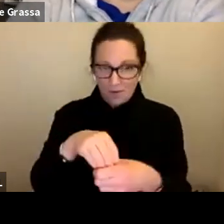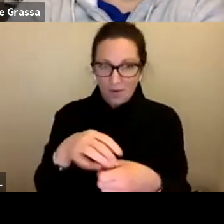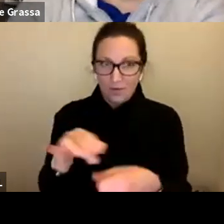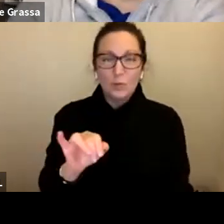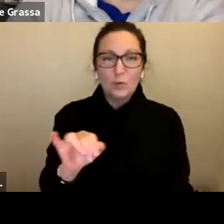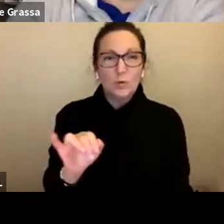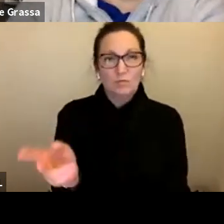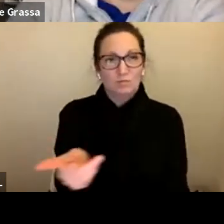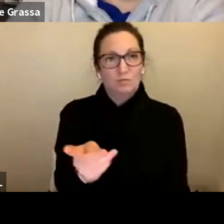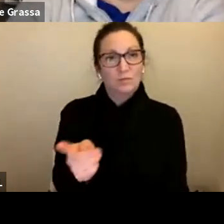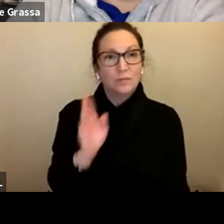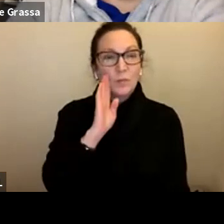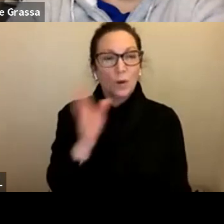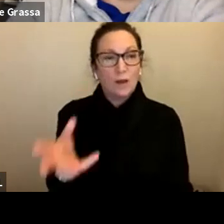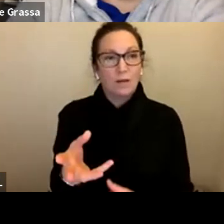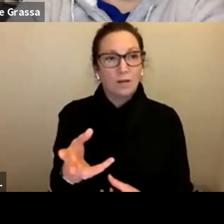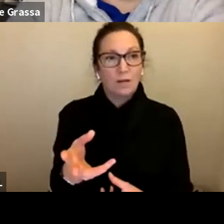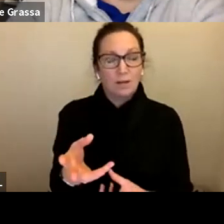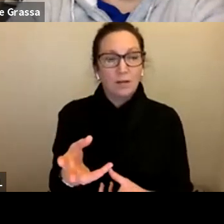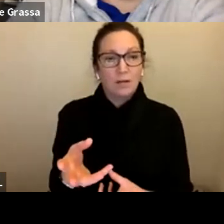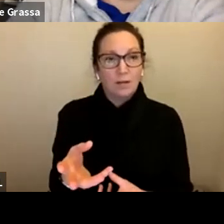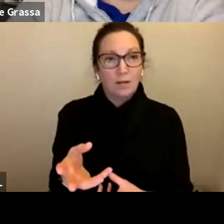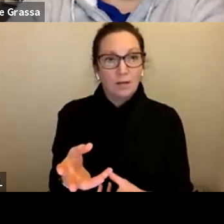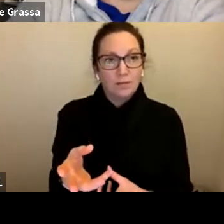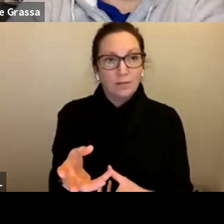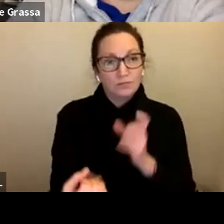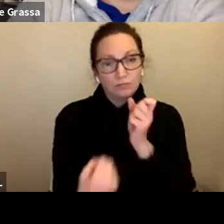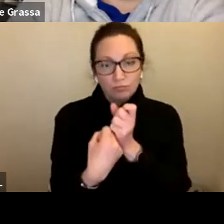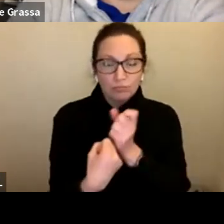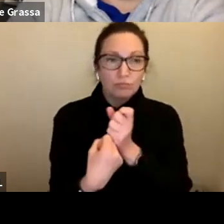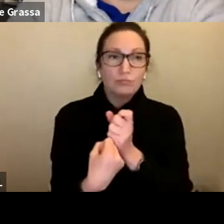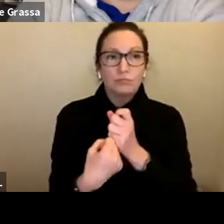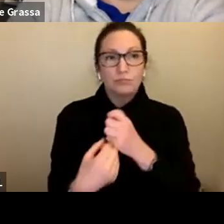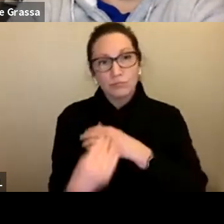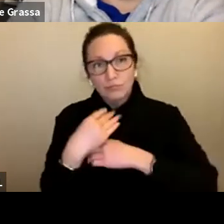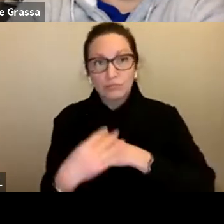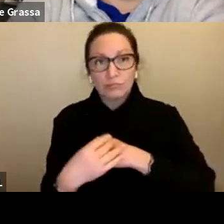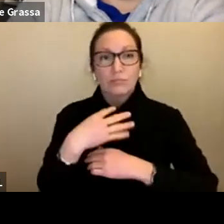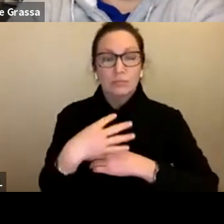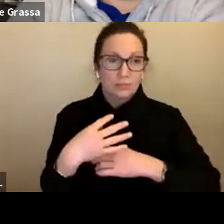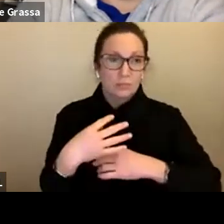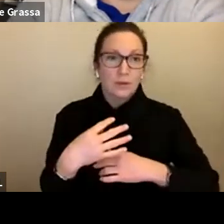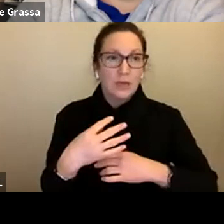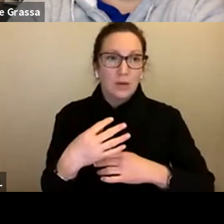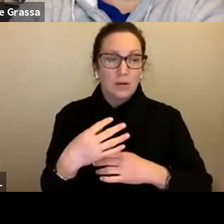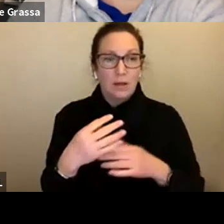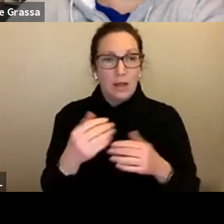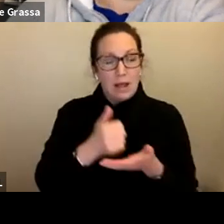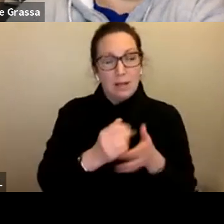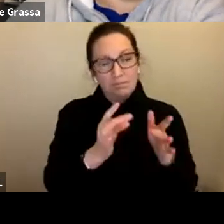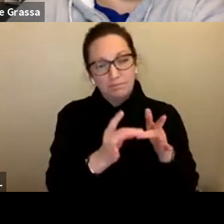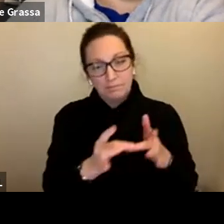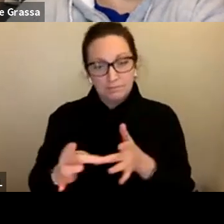Will give us the appropriate, will tell us when we're out of line and will give us the appropriate direction as